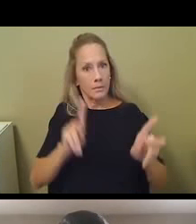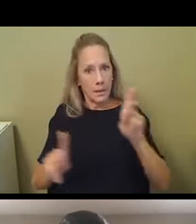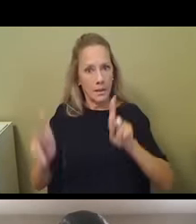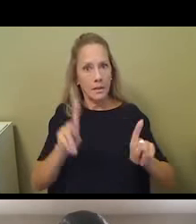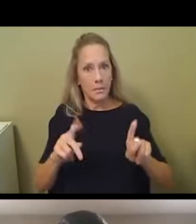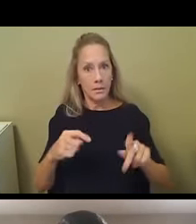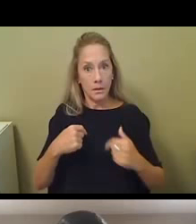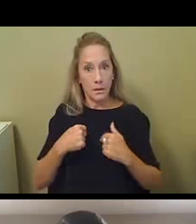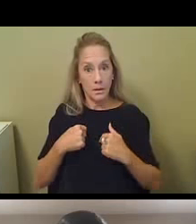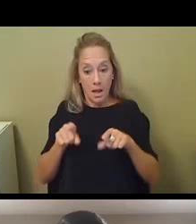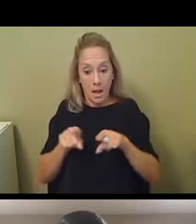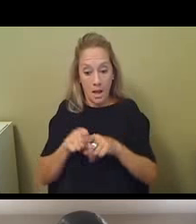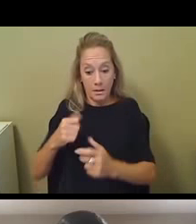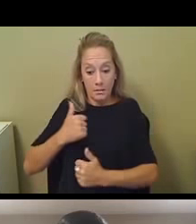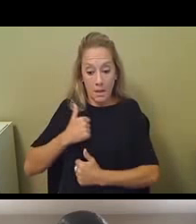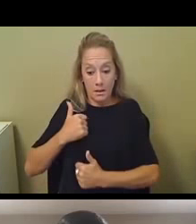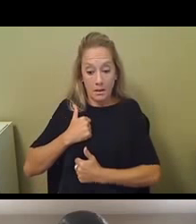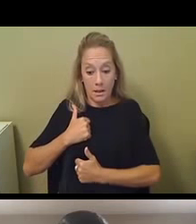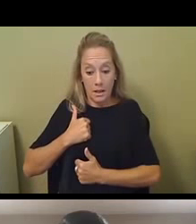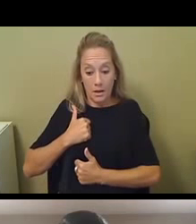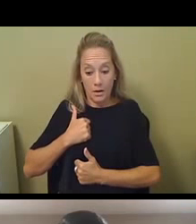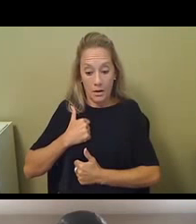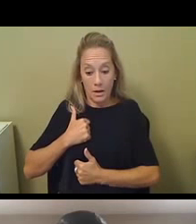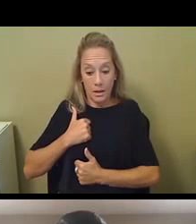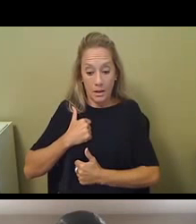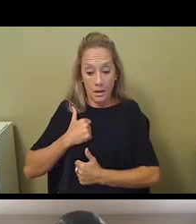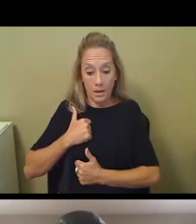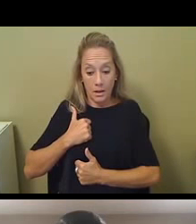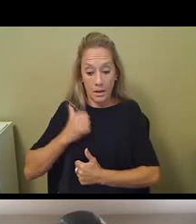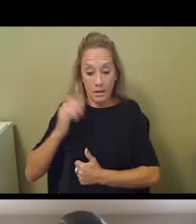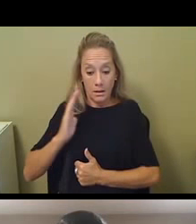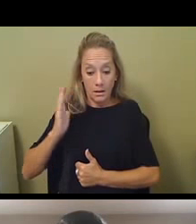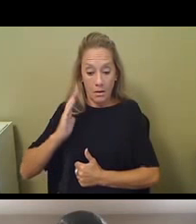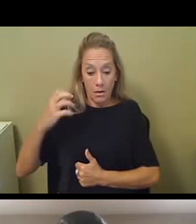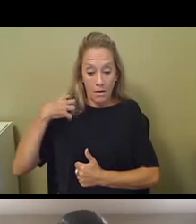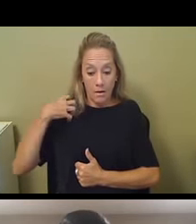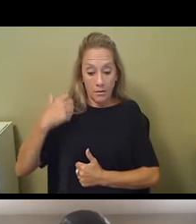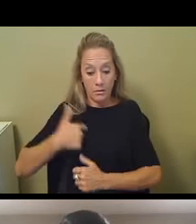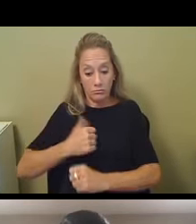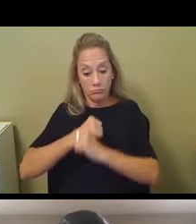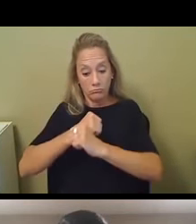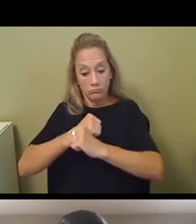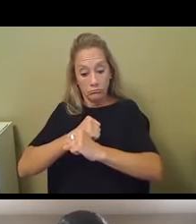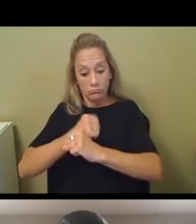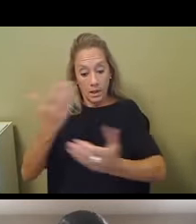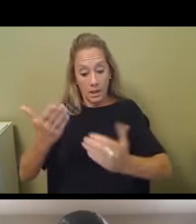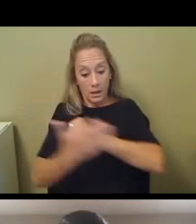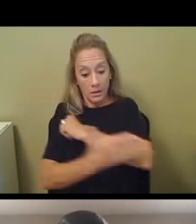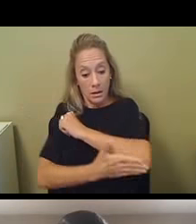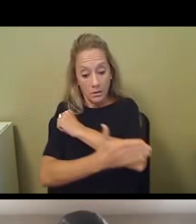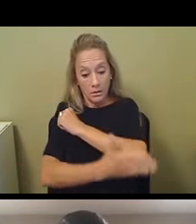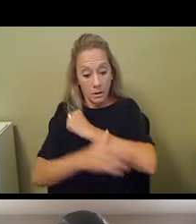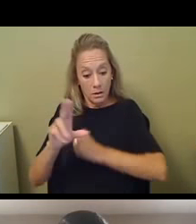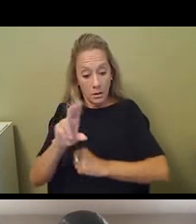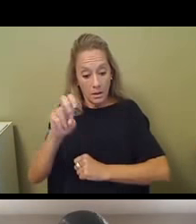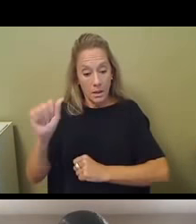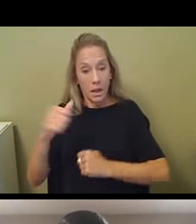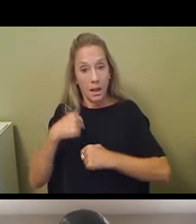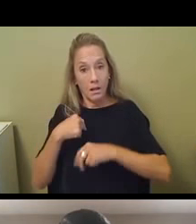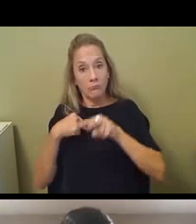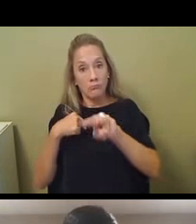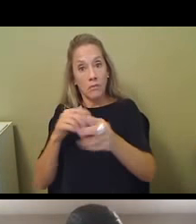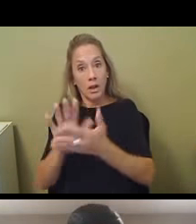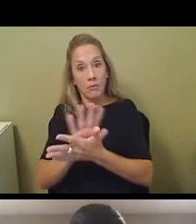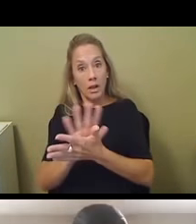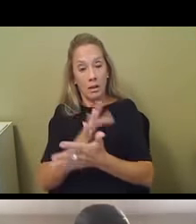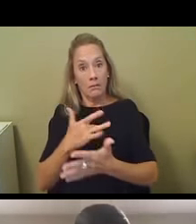military officer who has sworn to defend this country, I felt threatened by what I saw.